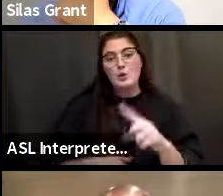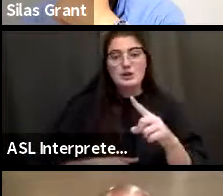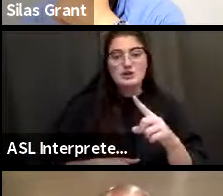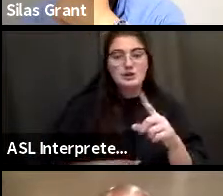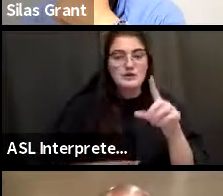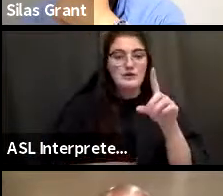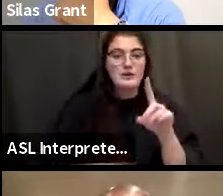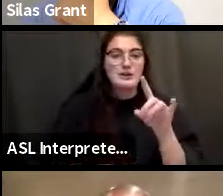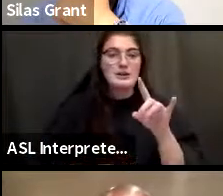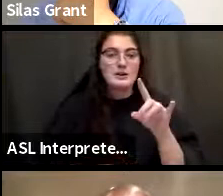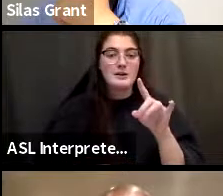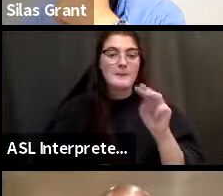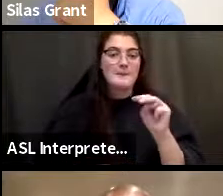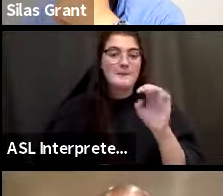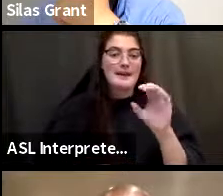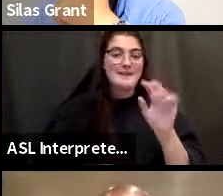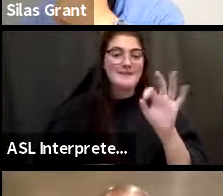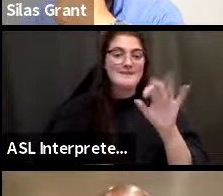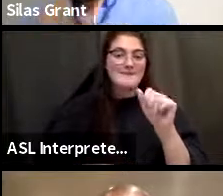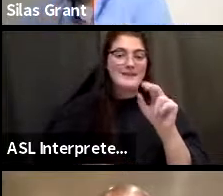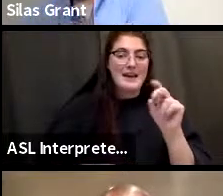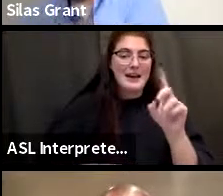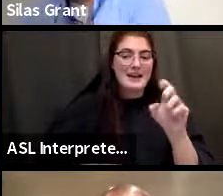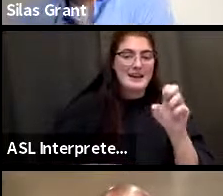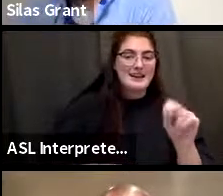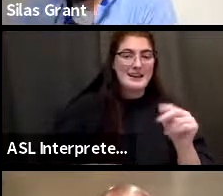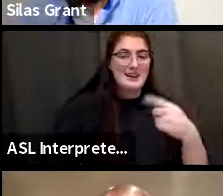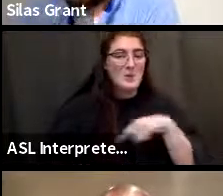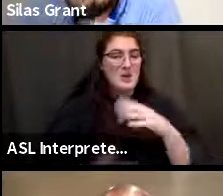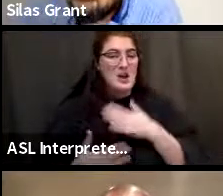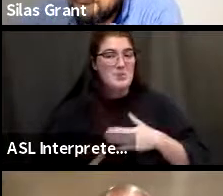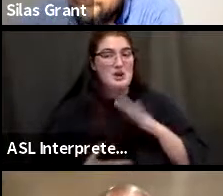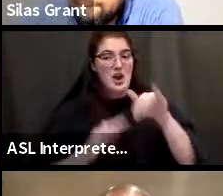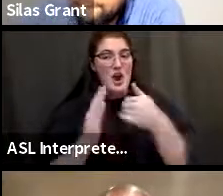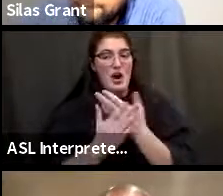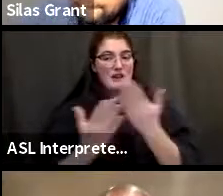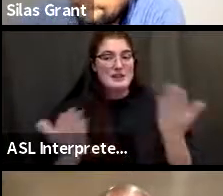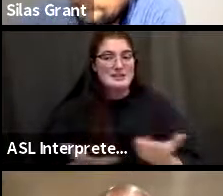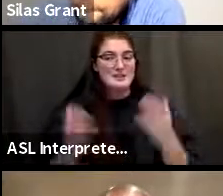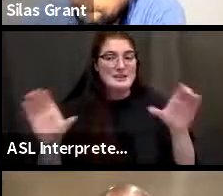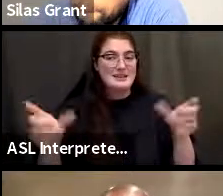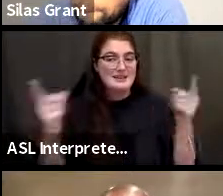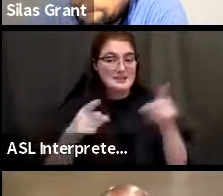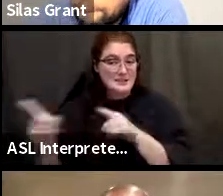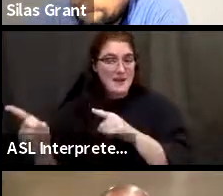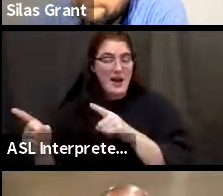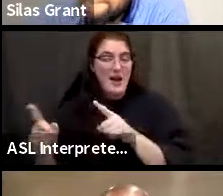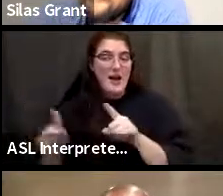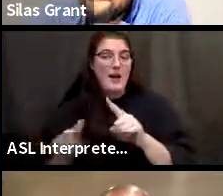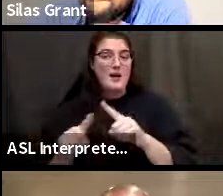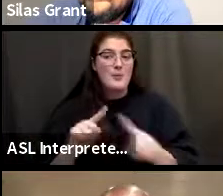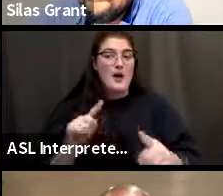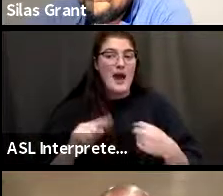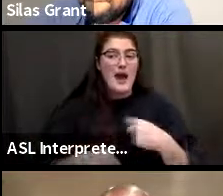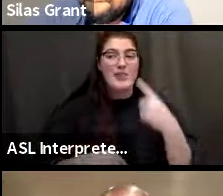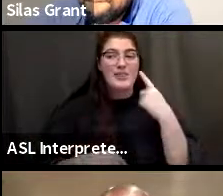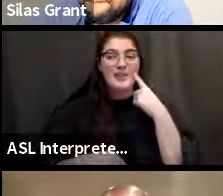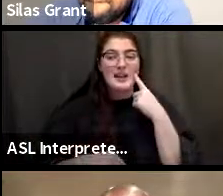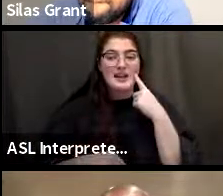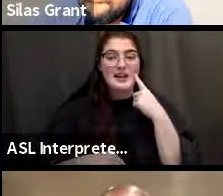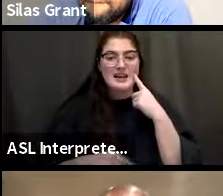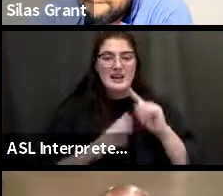sir. So we appreciate all that's being done by the ONE's office, but I think initially the target